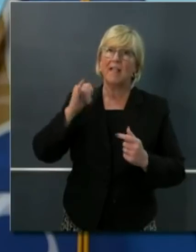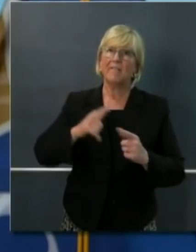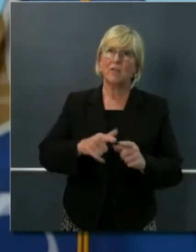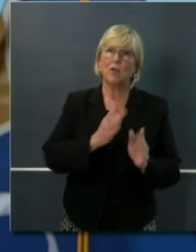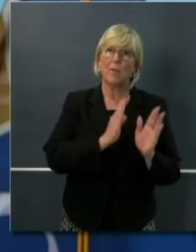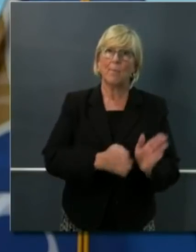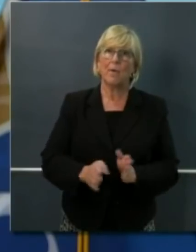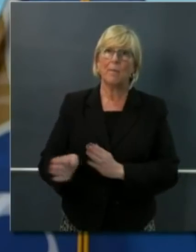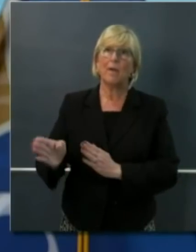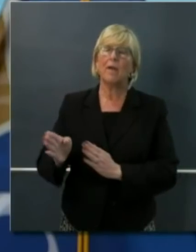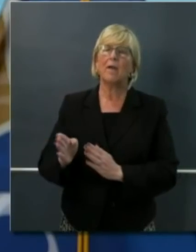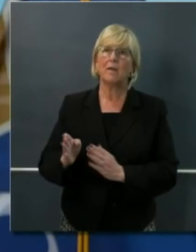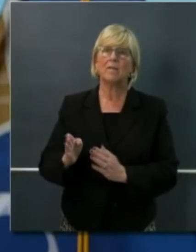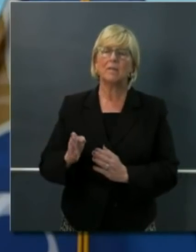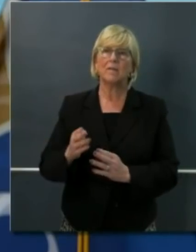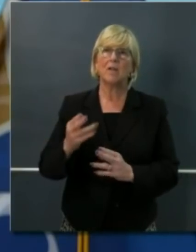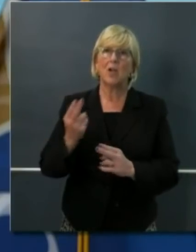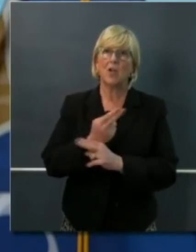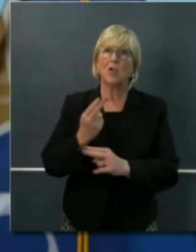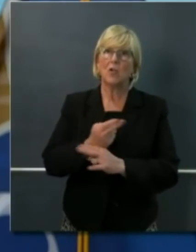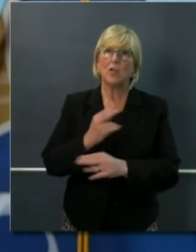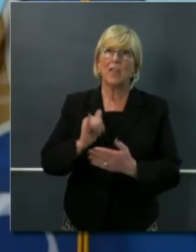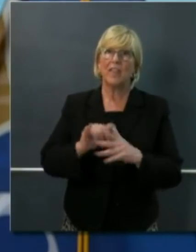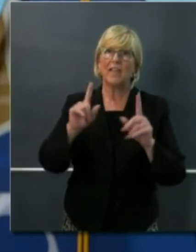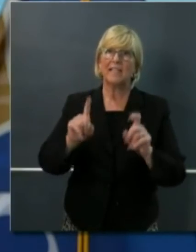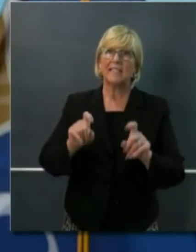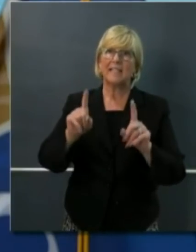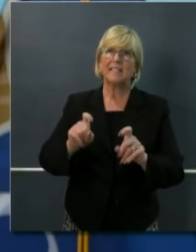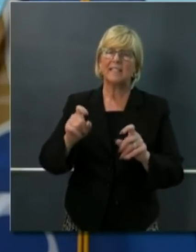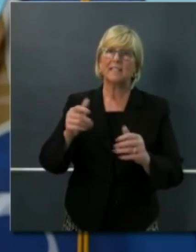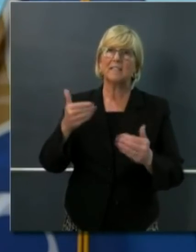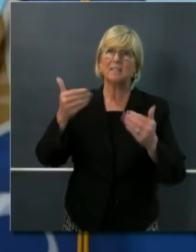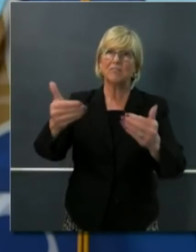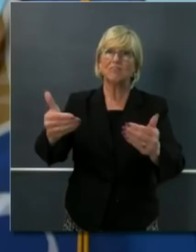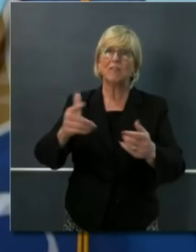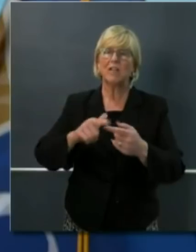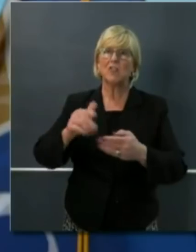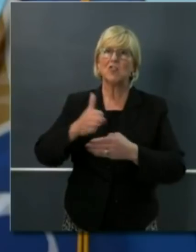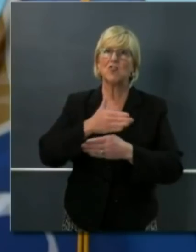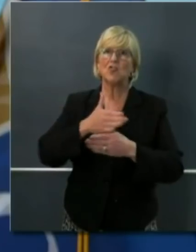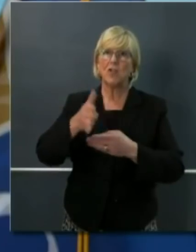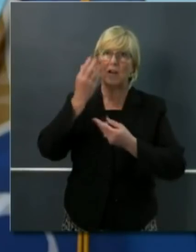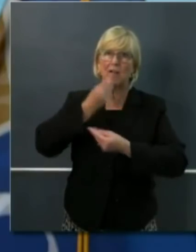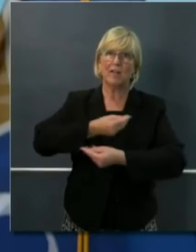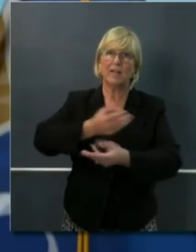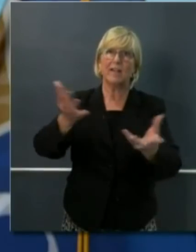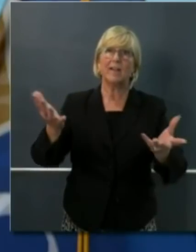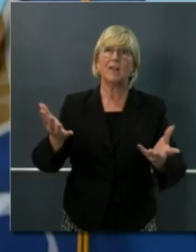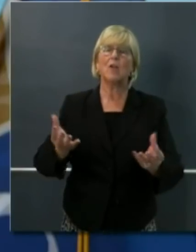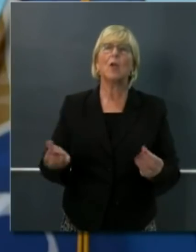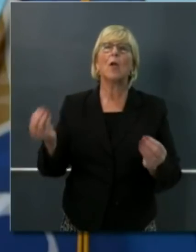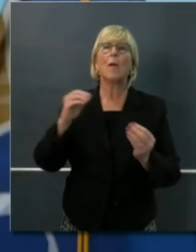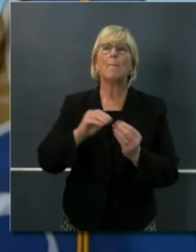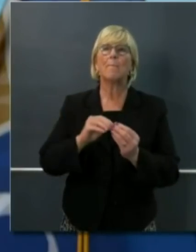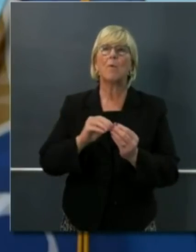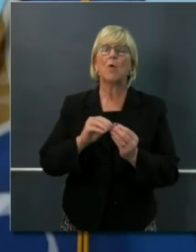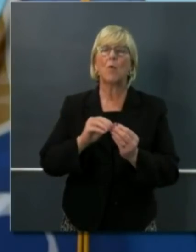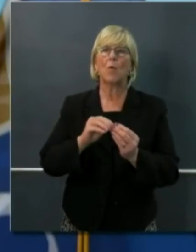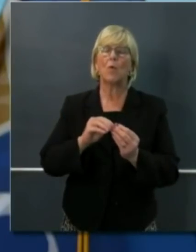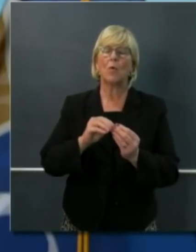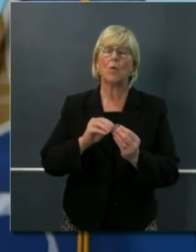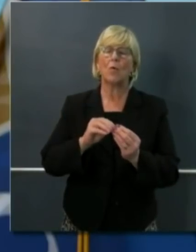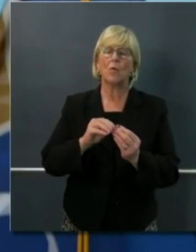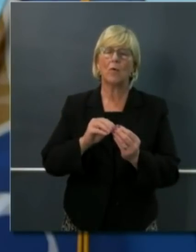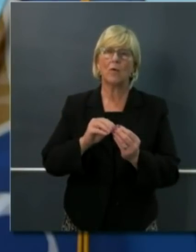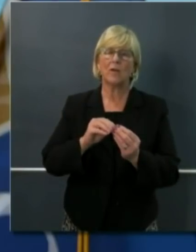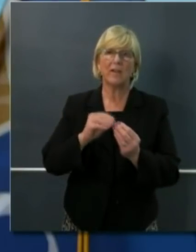prepared to use a tool that we look forward to being to share with you more details as that science